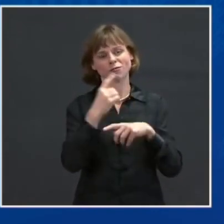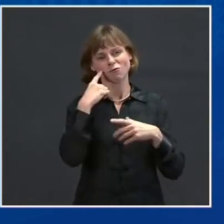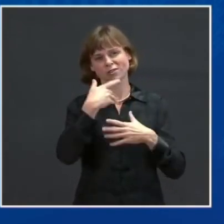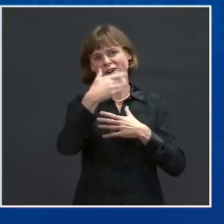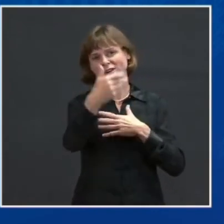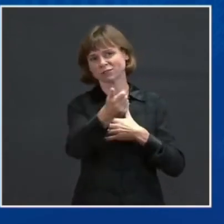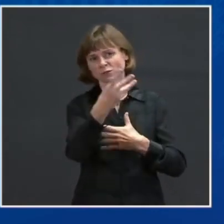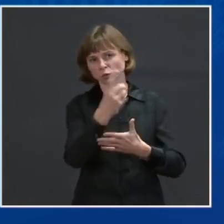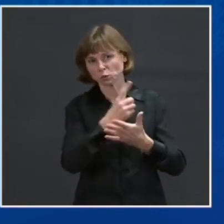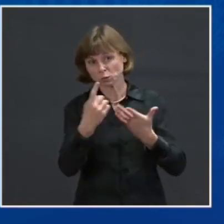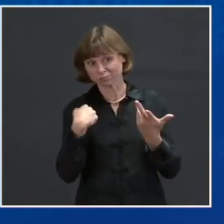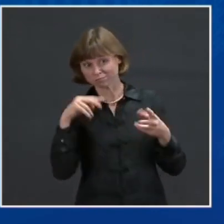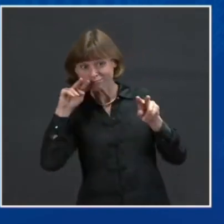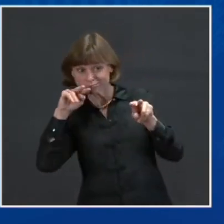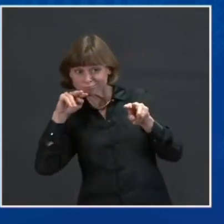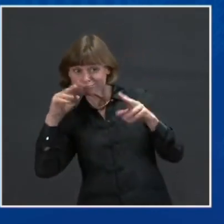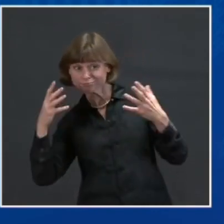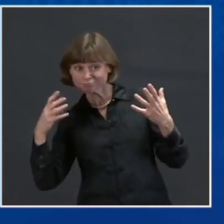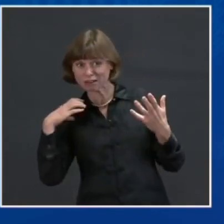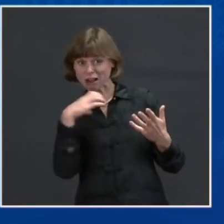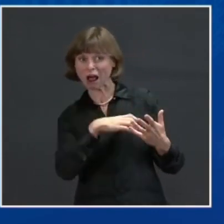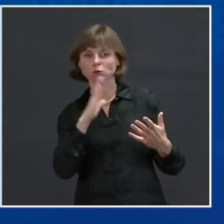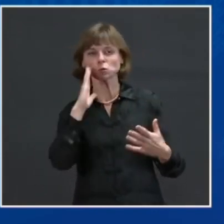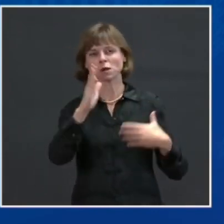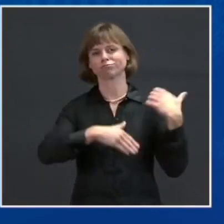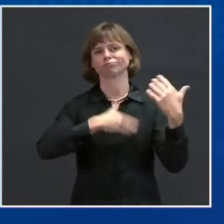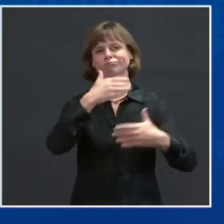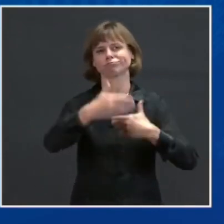We're looking forward to making progress.